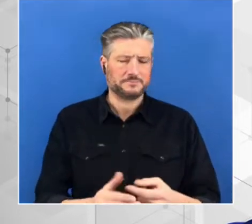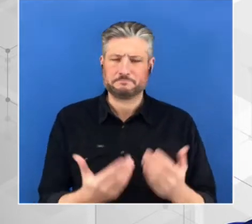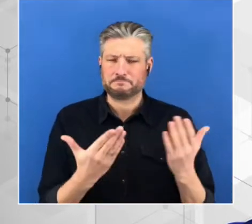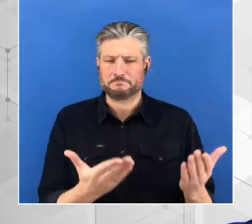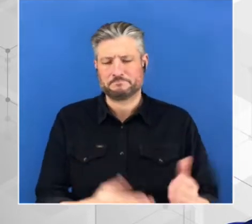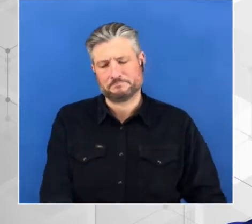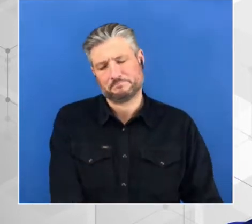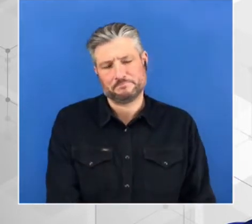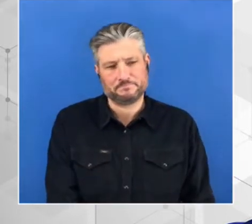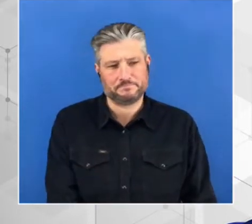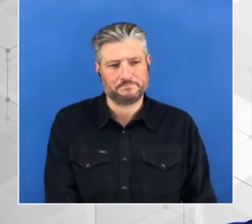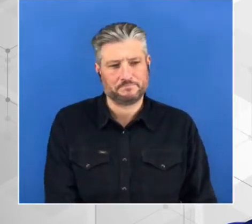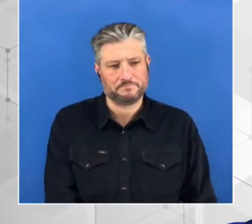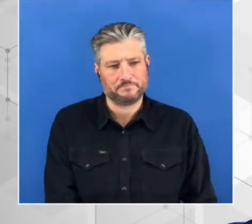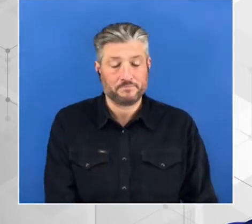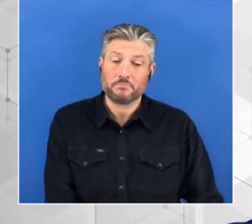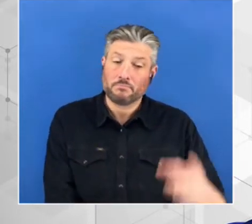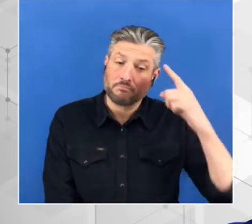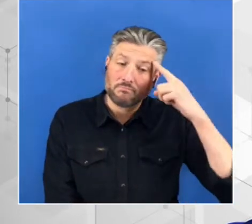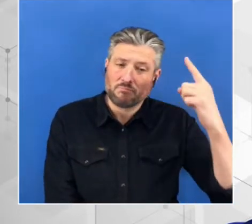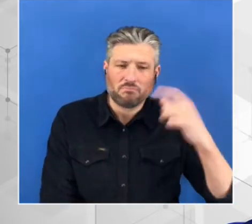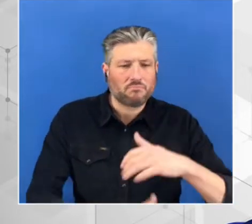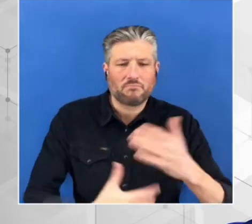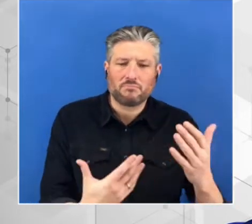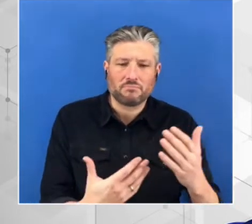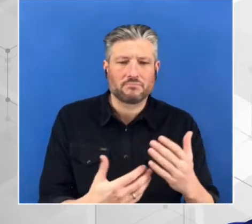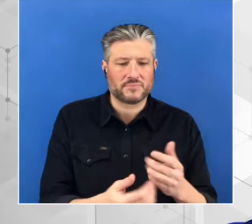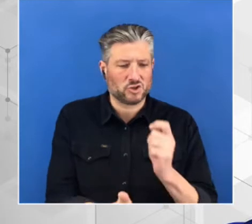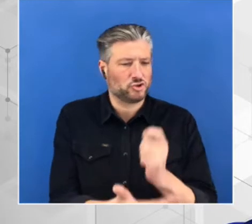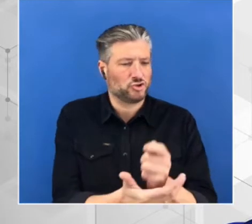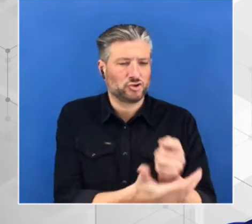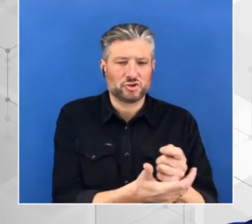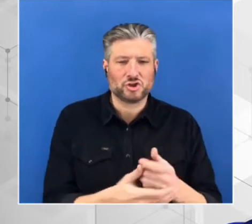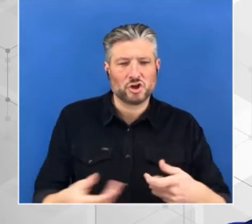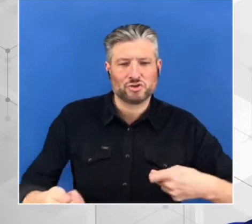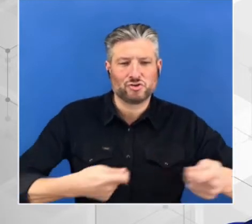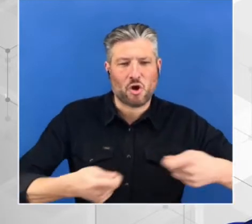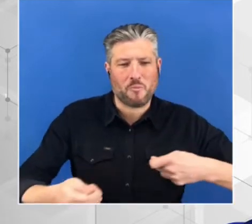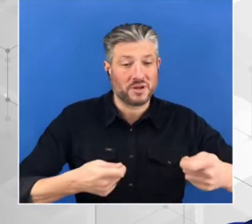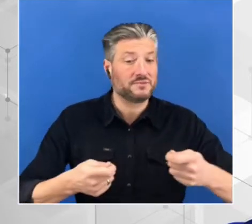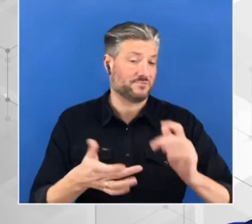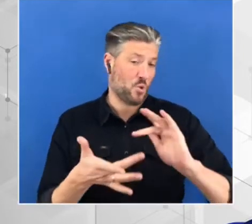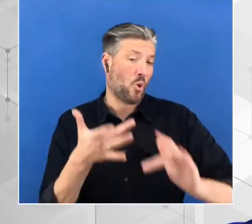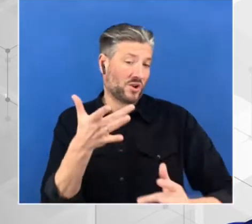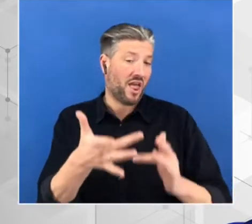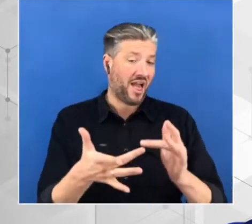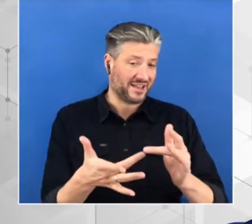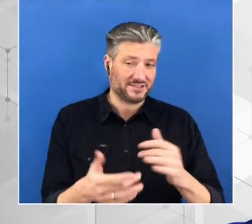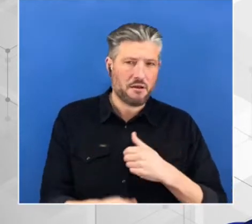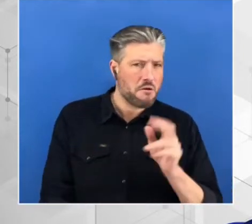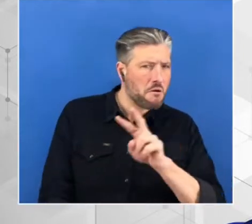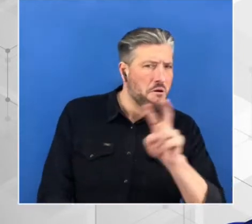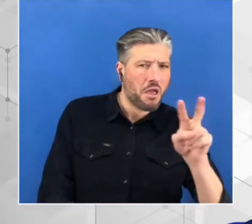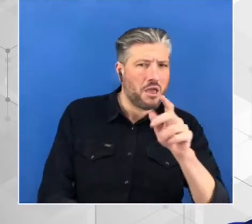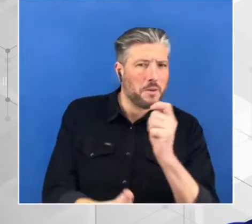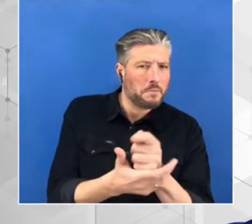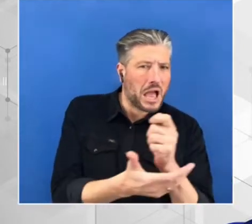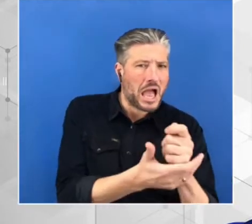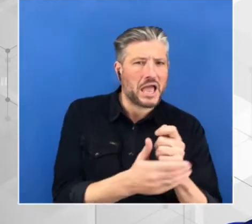shop, in your favorite online shop, and you want to check what are your latest